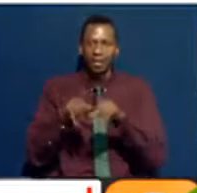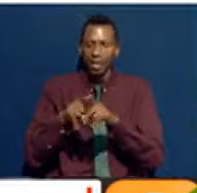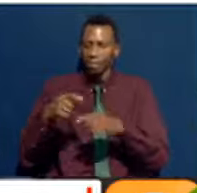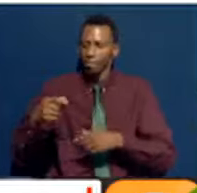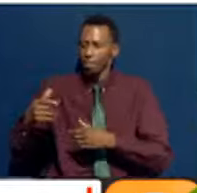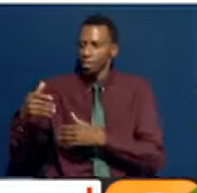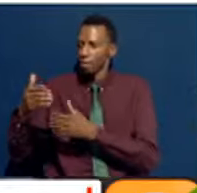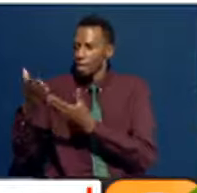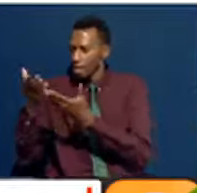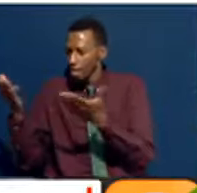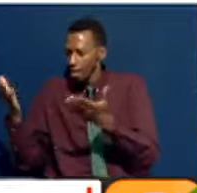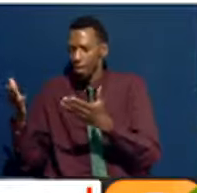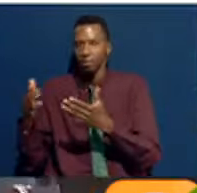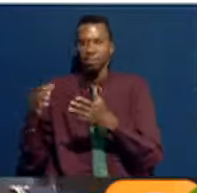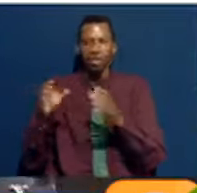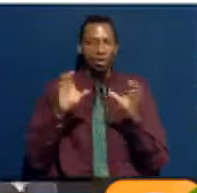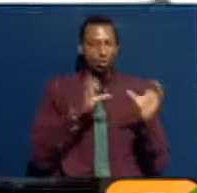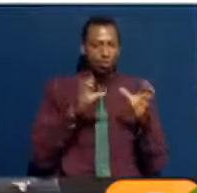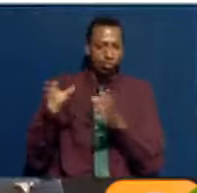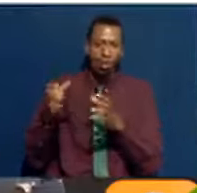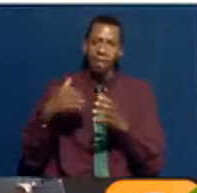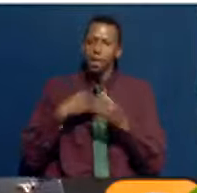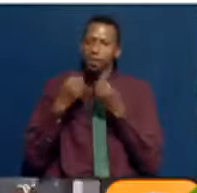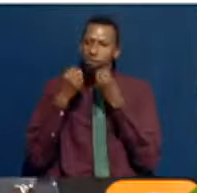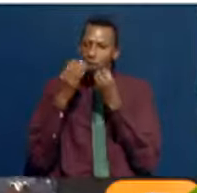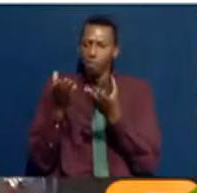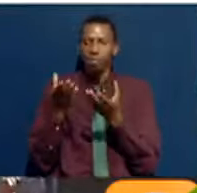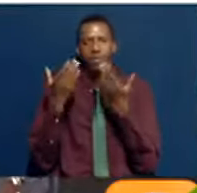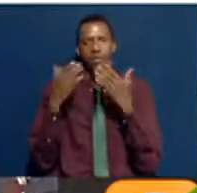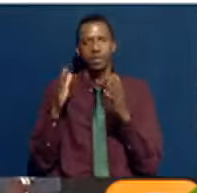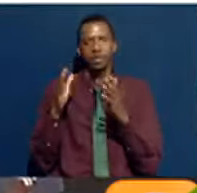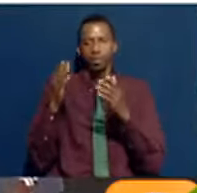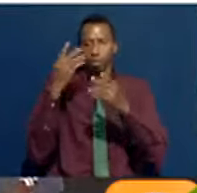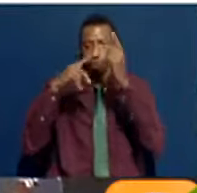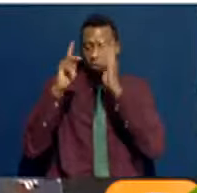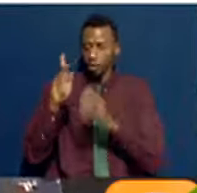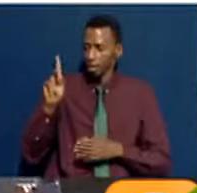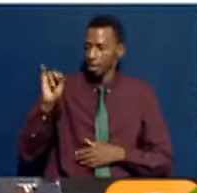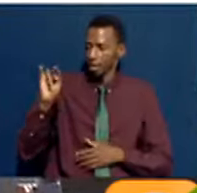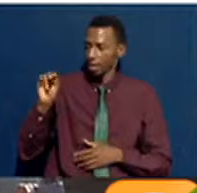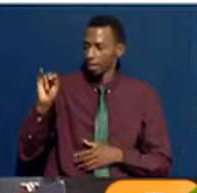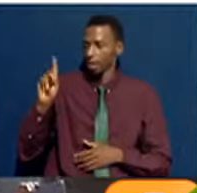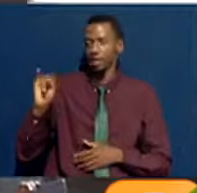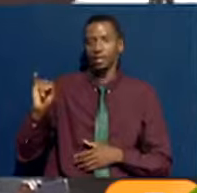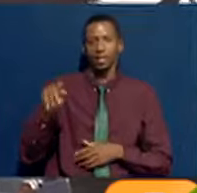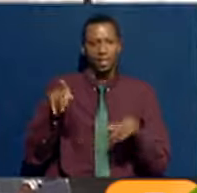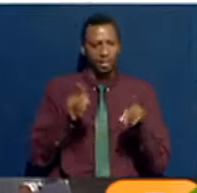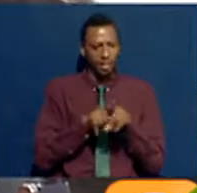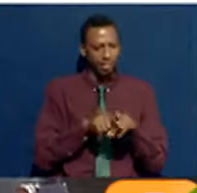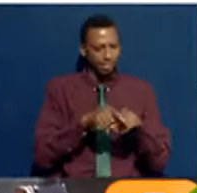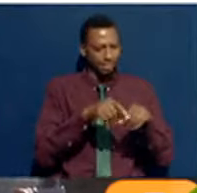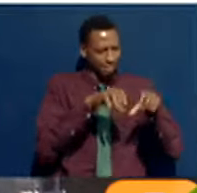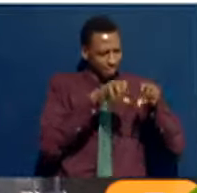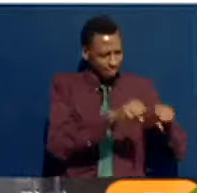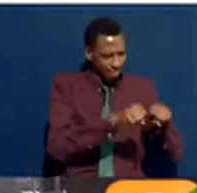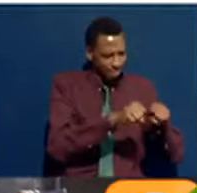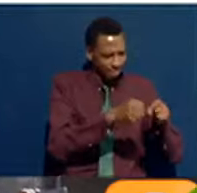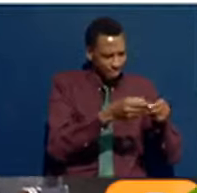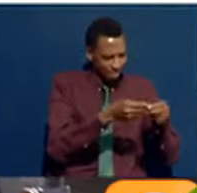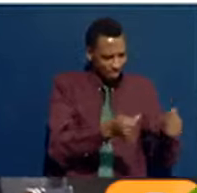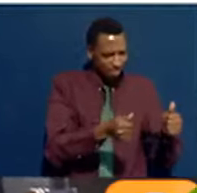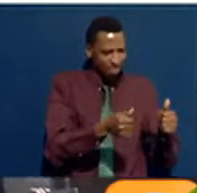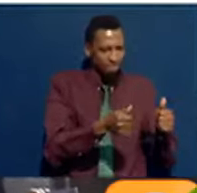Profesa Kithure Kindiki, vile tunawakalia wale wa North Rift, vile